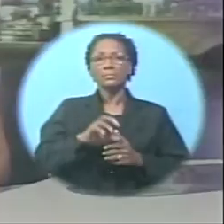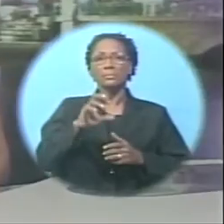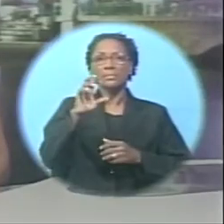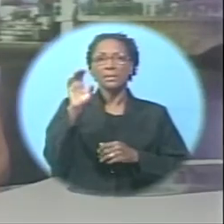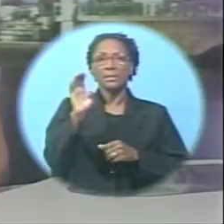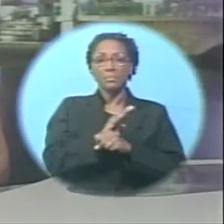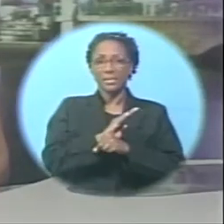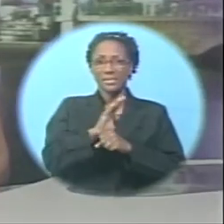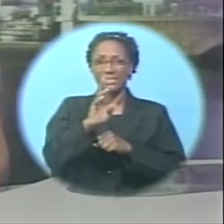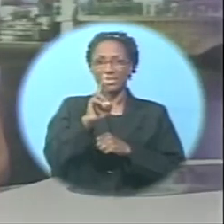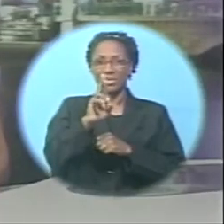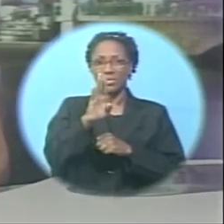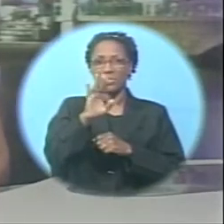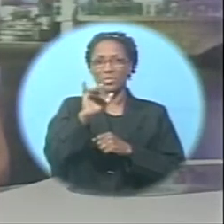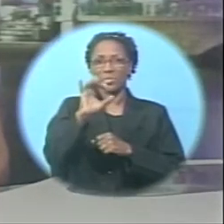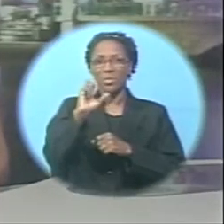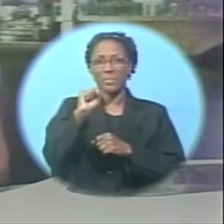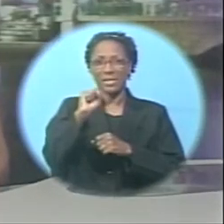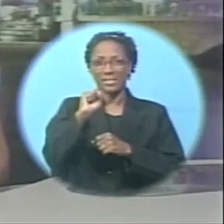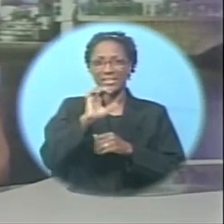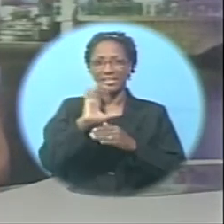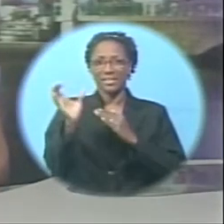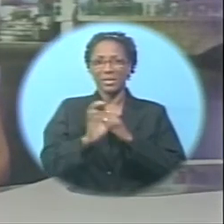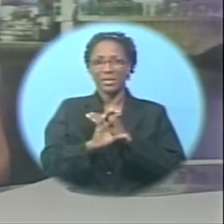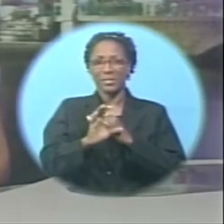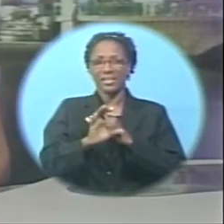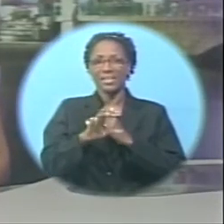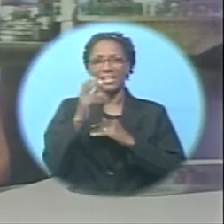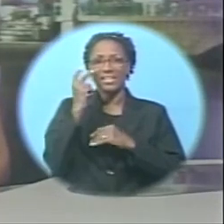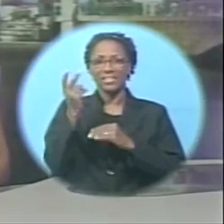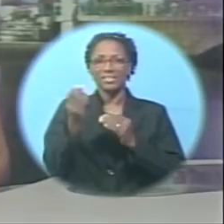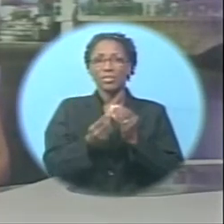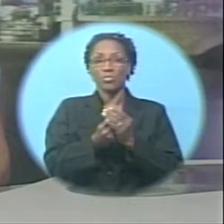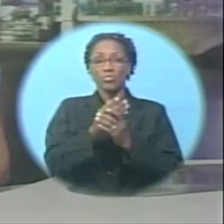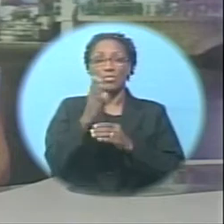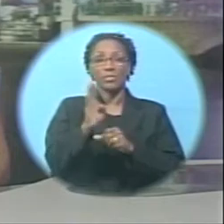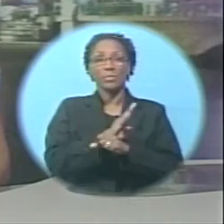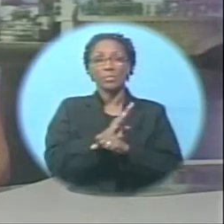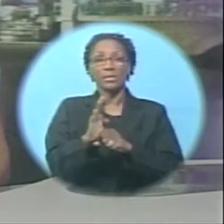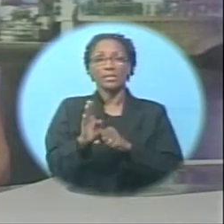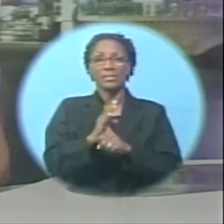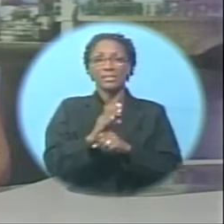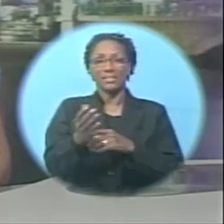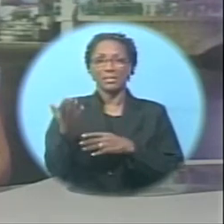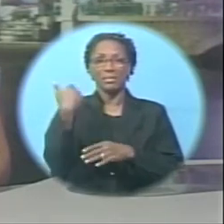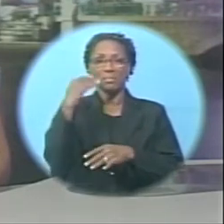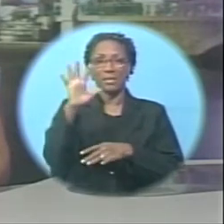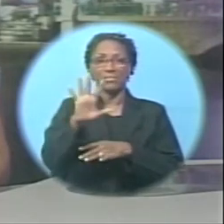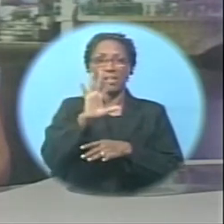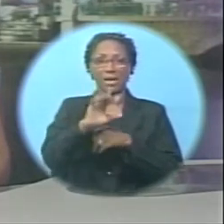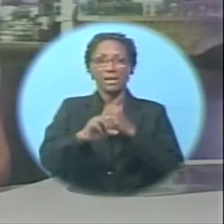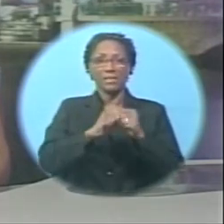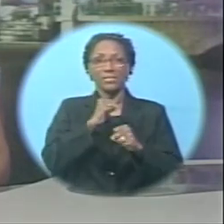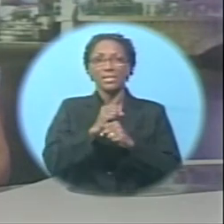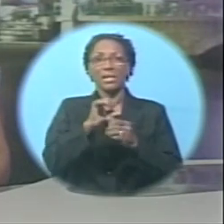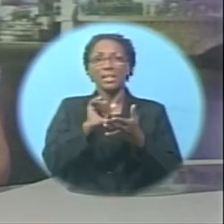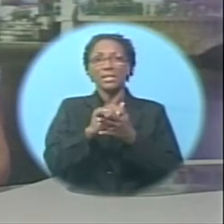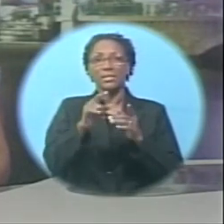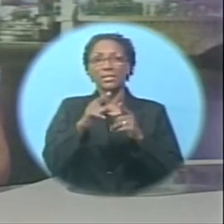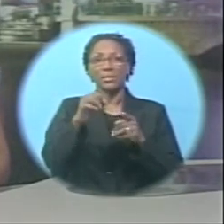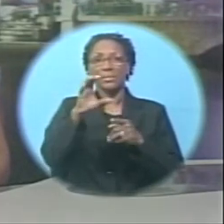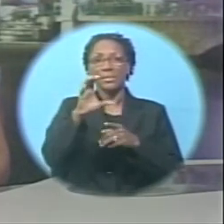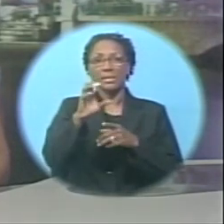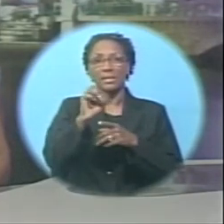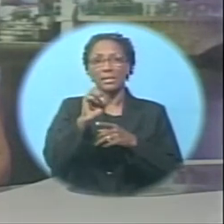In business tonight, Rubis Caribbean has seen substantial growth in business over the last 5 years. That's the word from Chief Executive